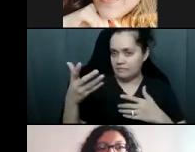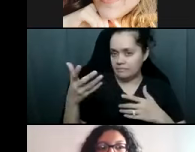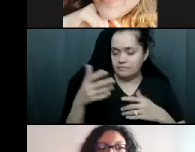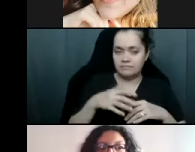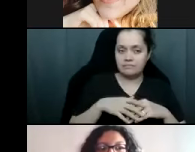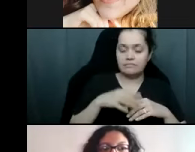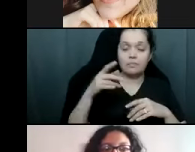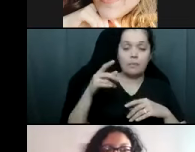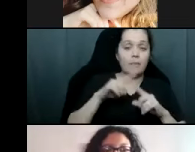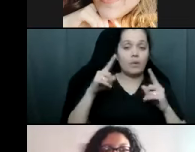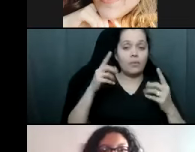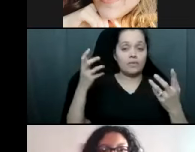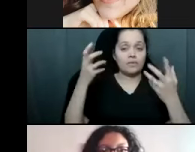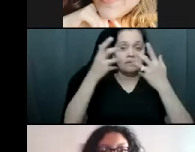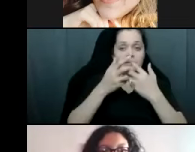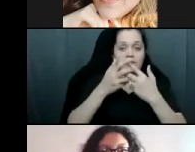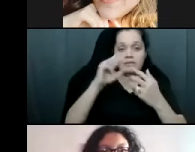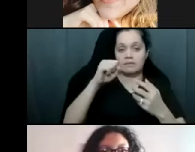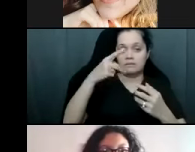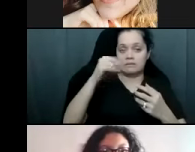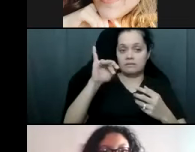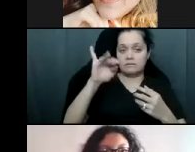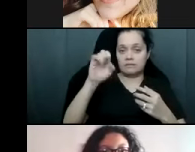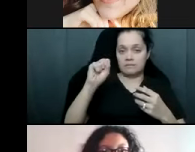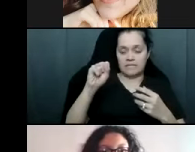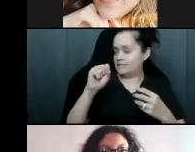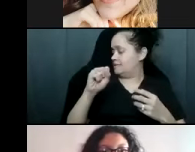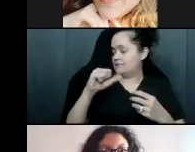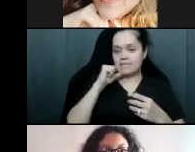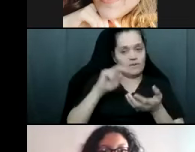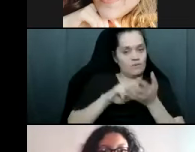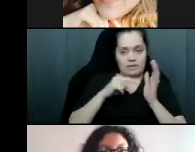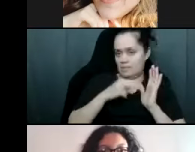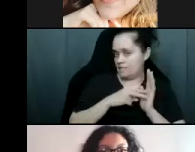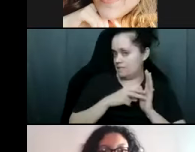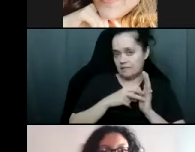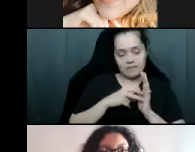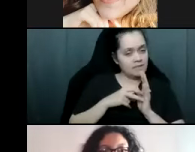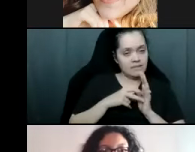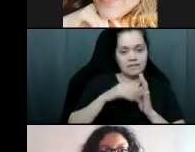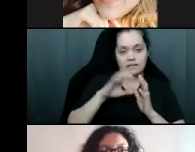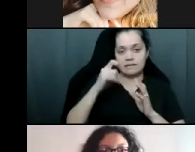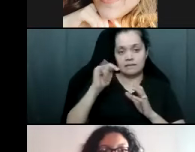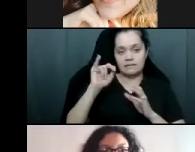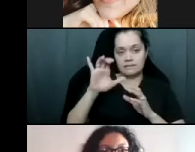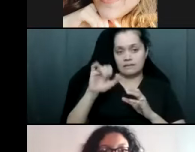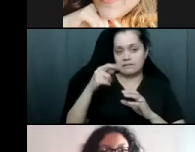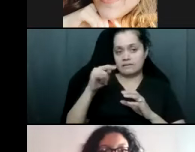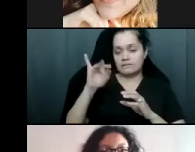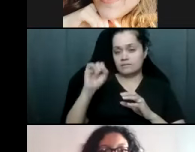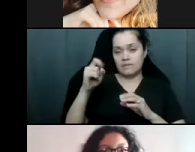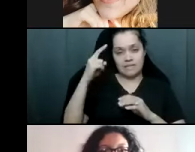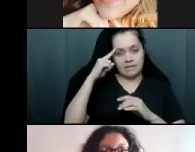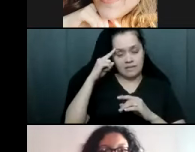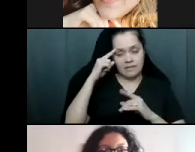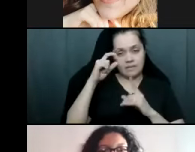But when you pair it with the word species, that's not what it means. Exotic species, you need to think of the